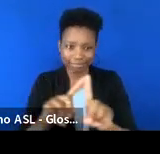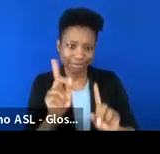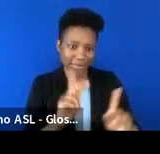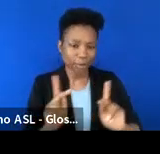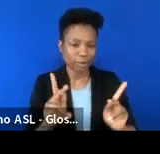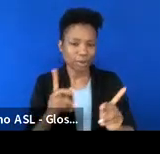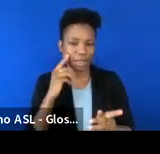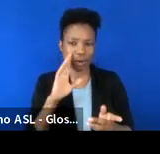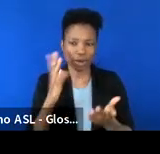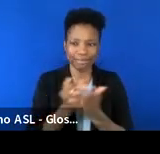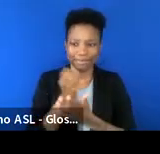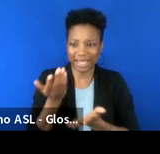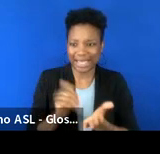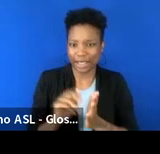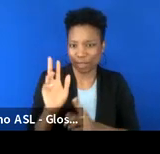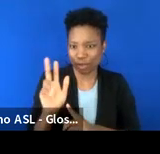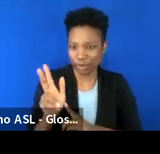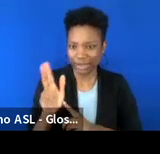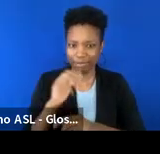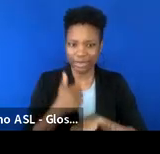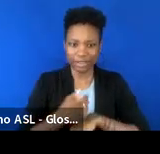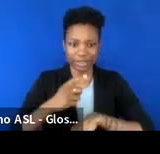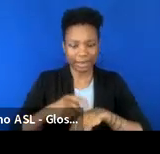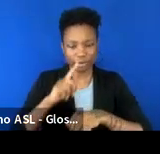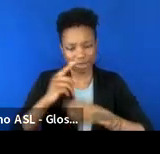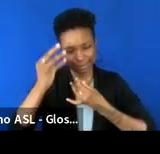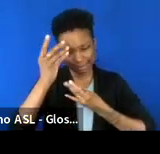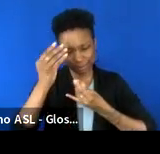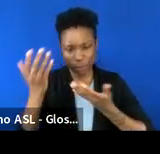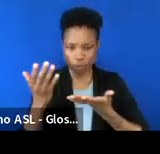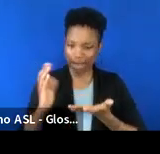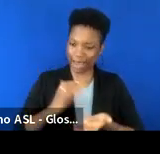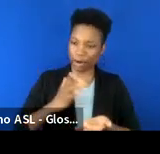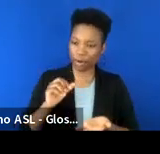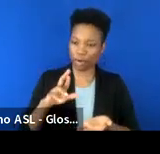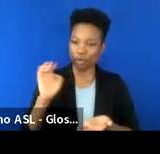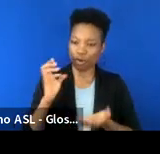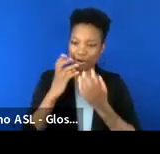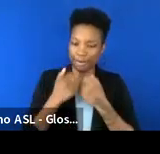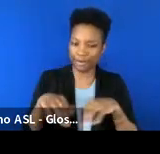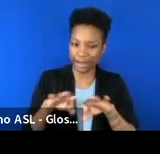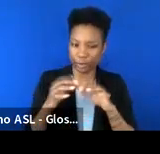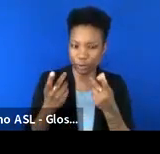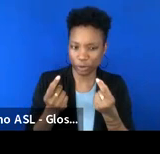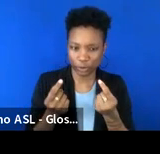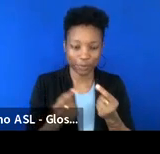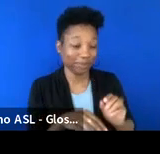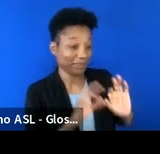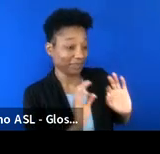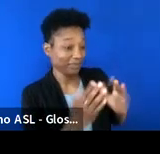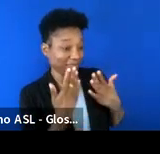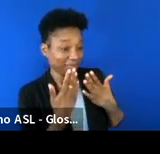again, just based on time, to contemplate what our core values can be. Perfect. Thank you.